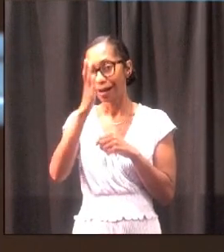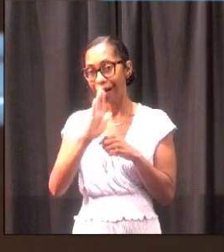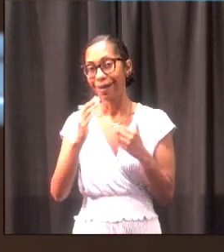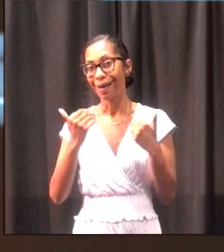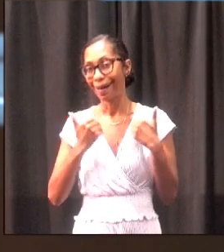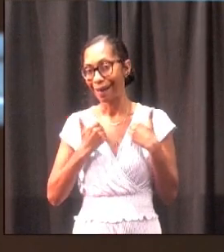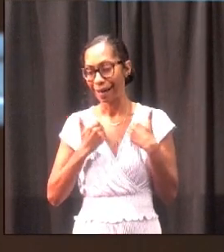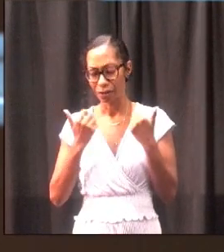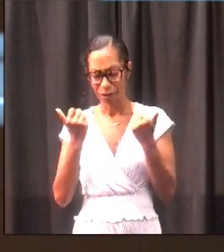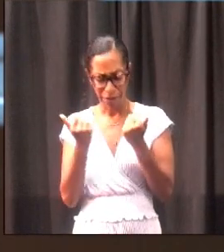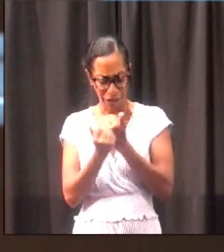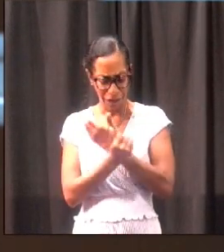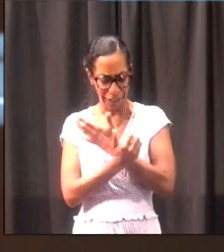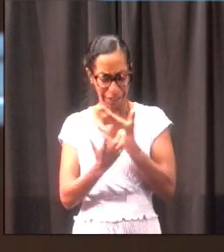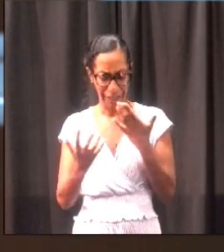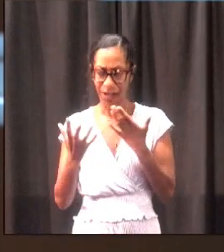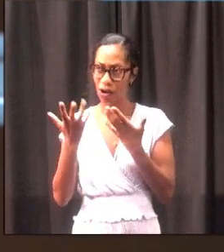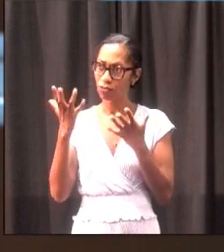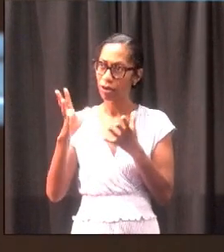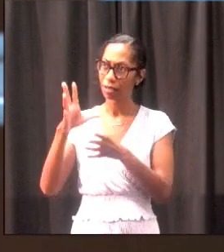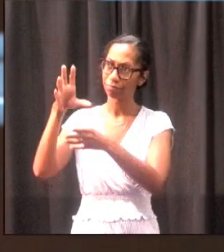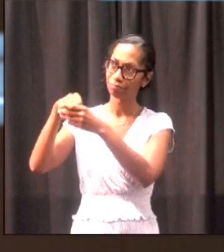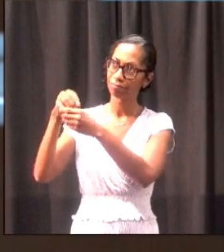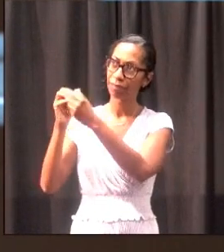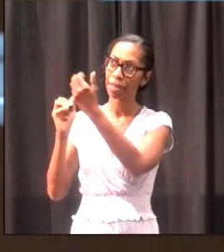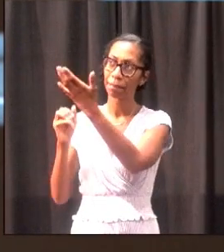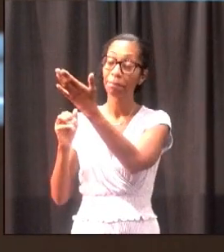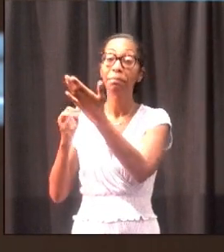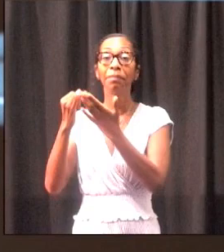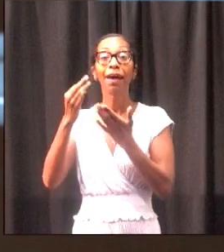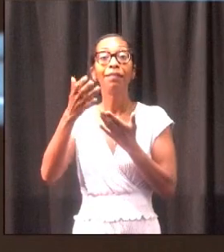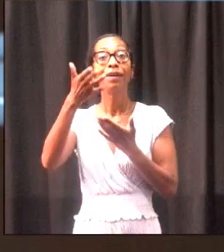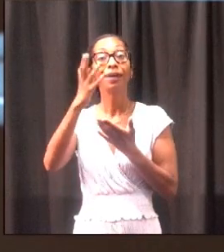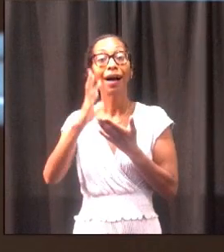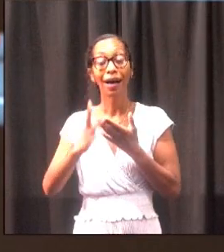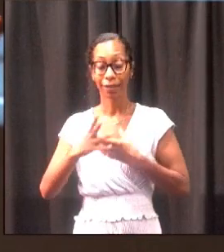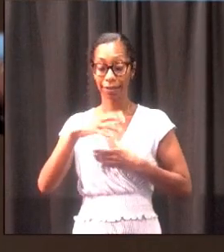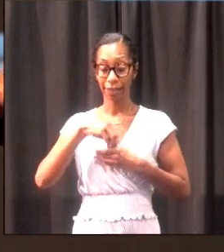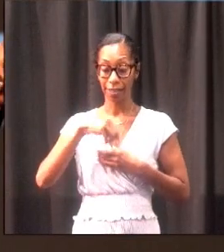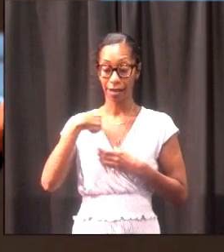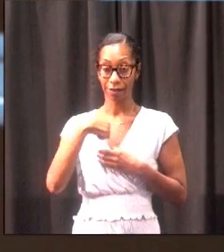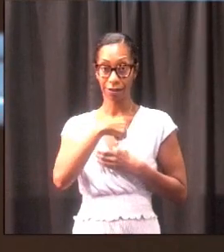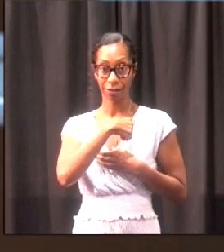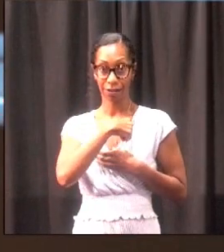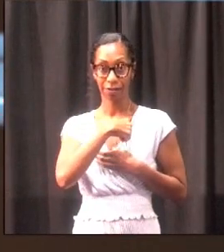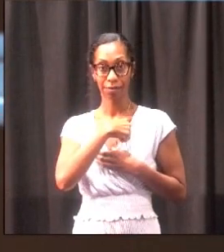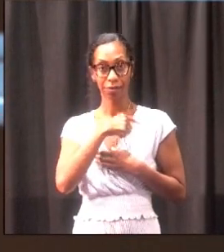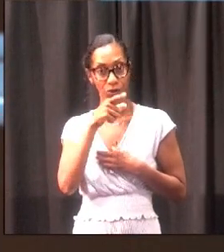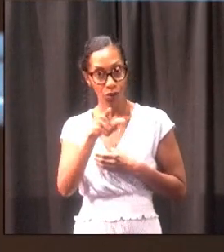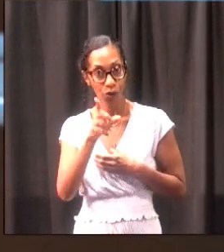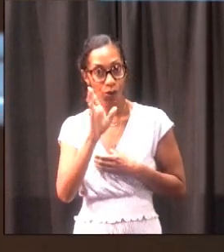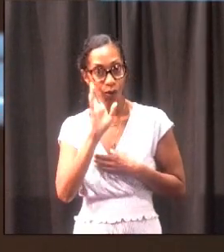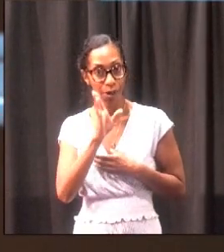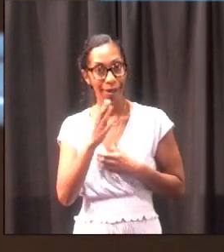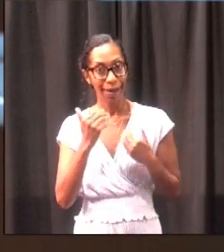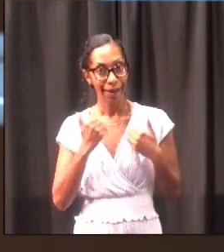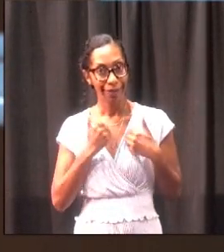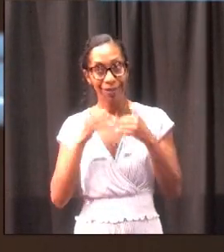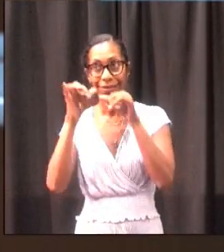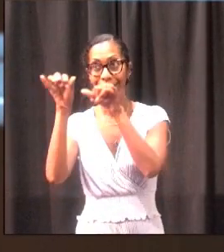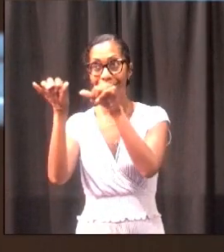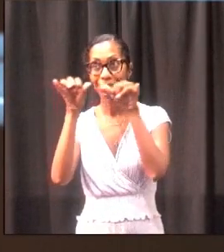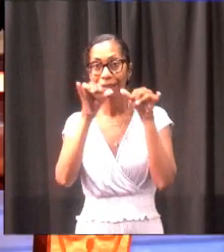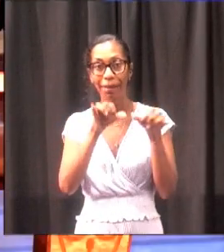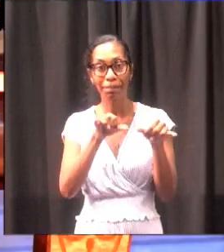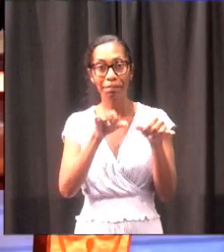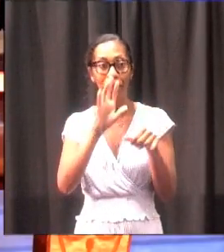God possessed these things, and that if God is in us, these things must also be in us. And regardless of